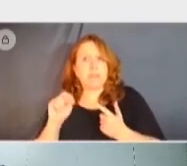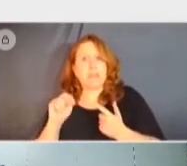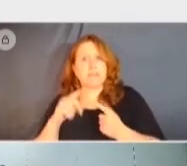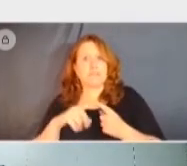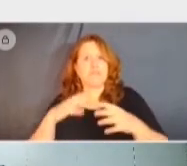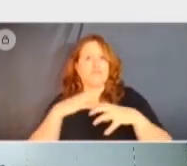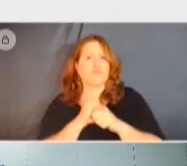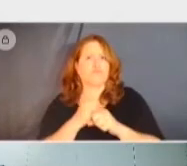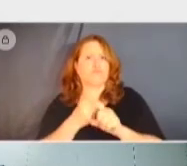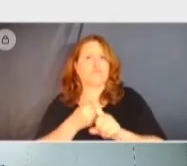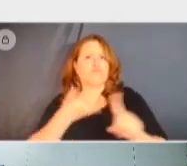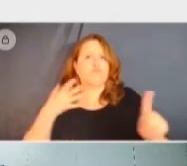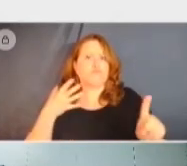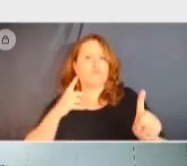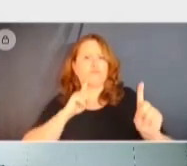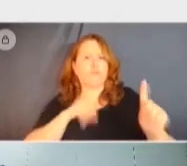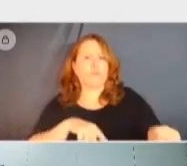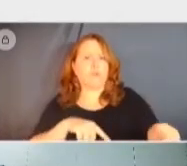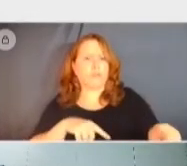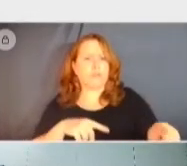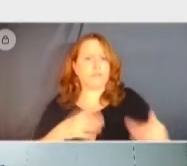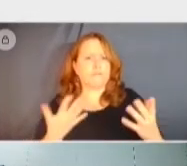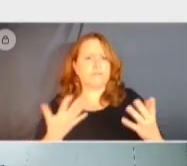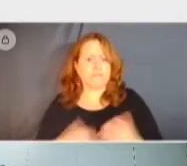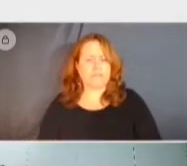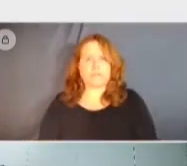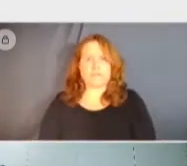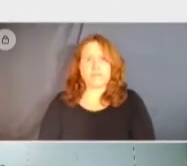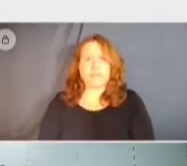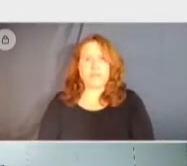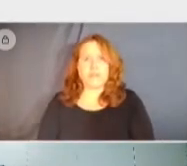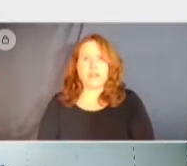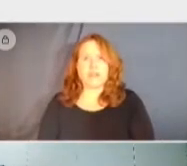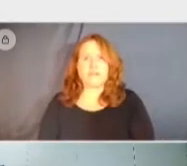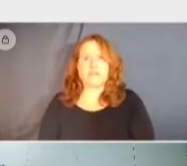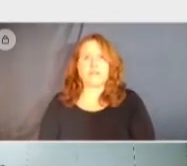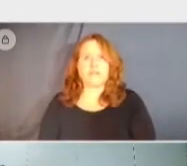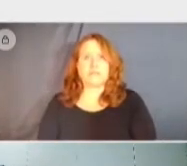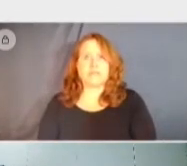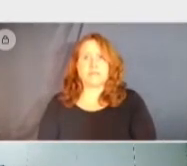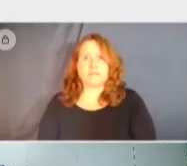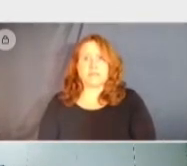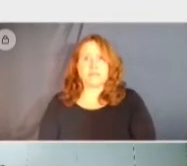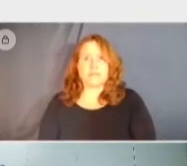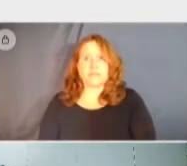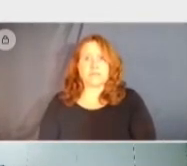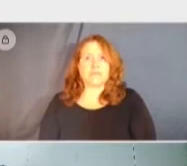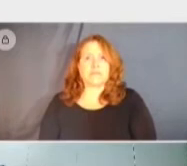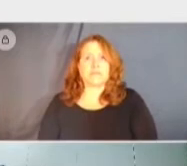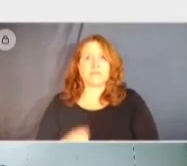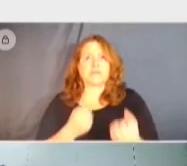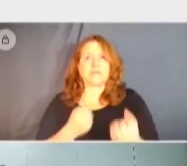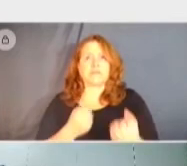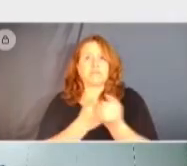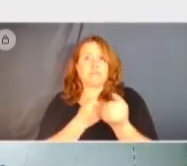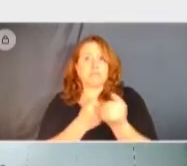Is there a motion? So moved. And a second? I'll second. All right.